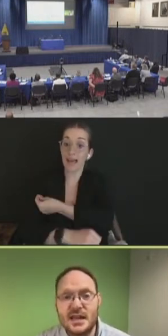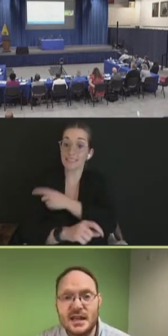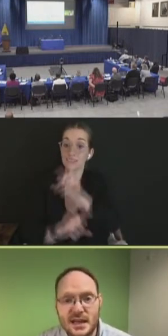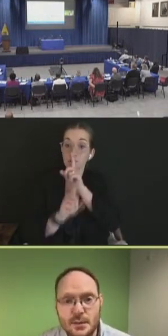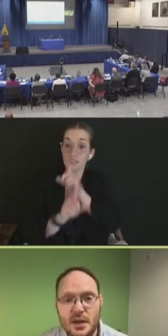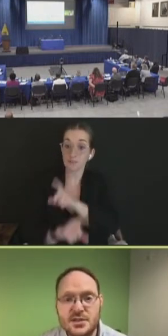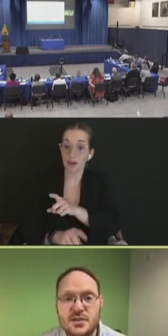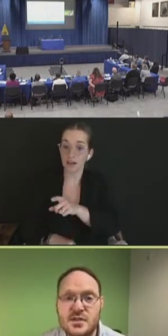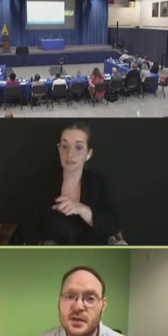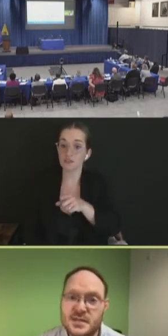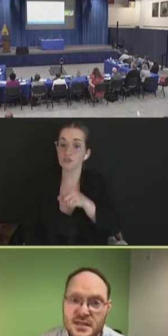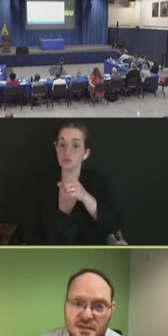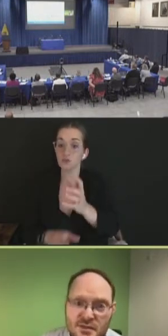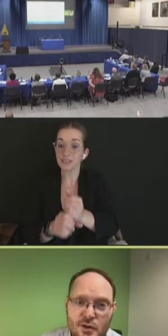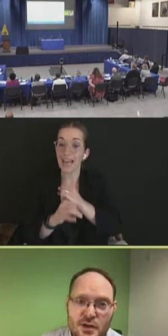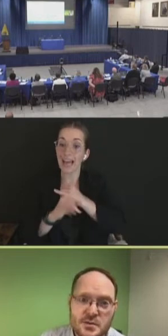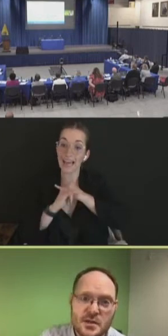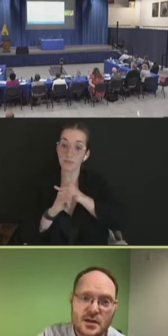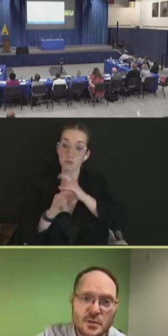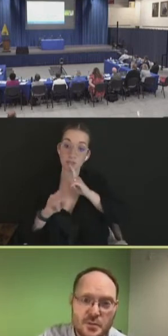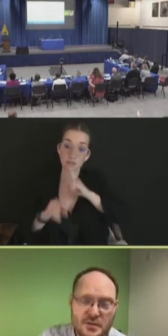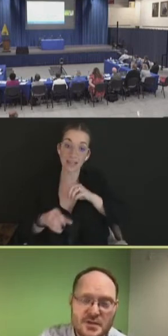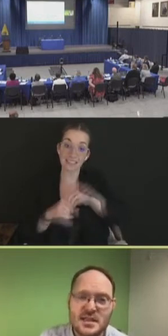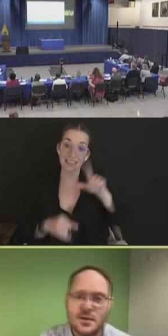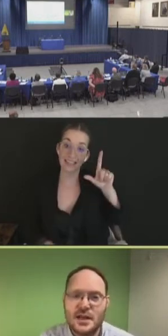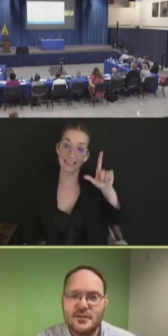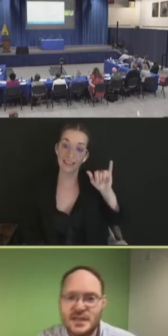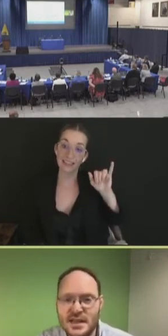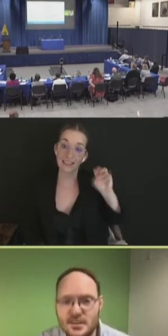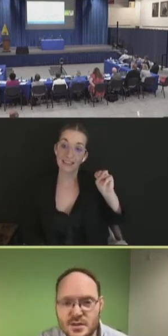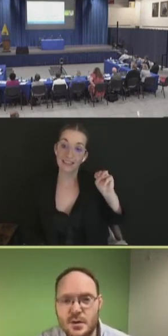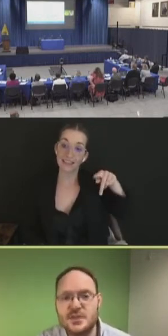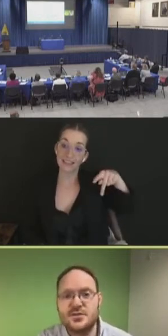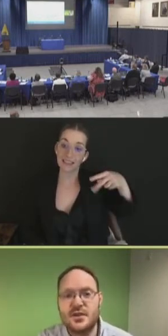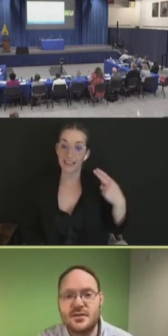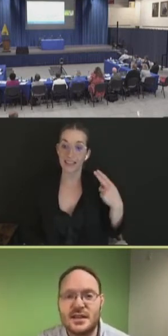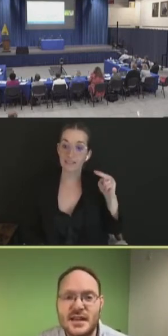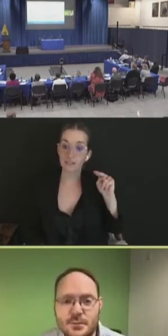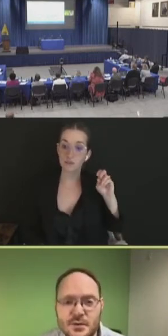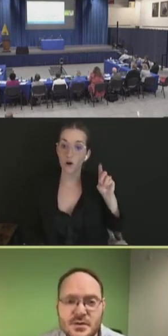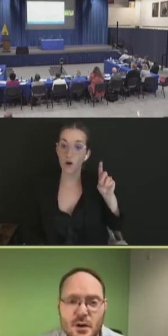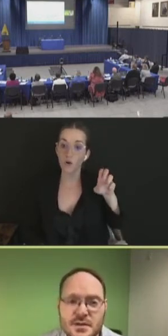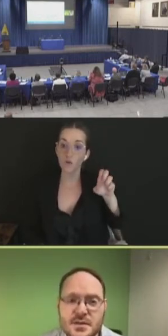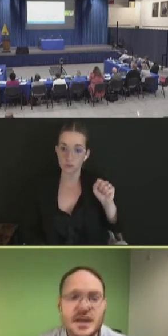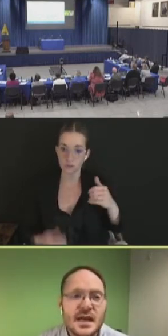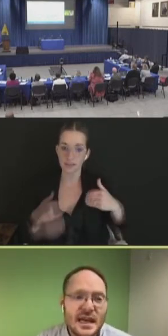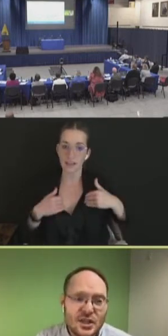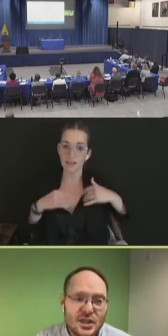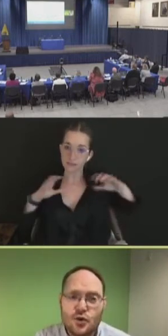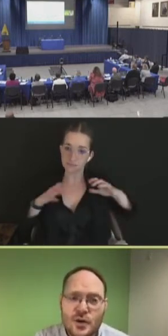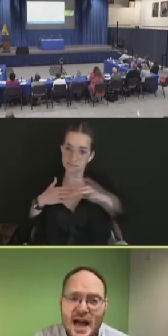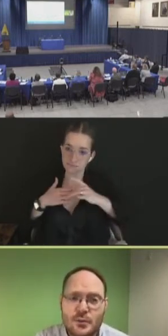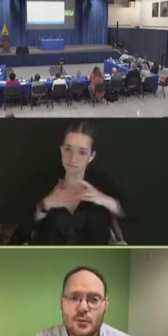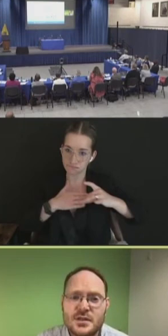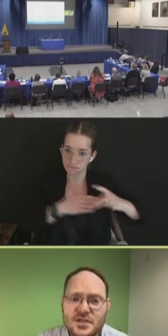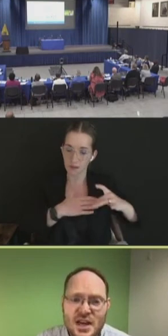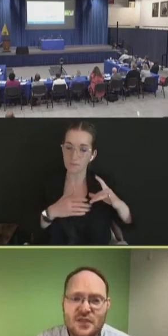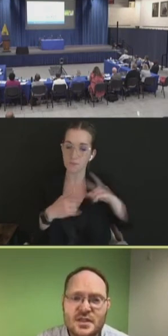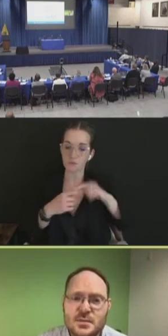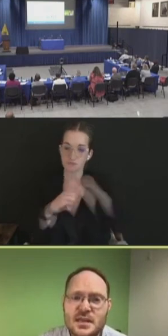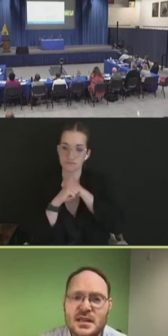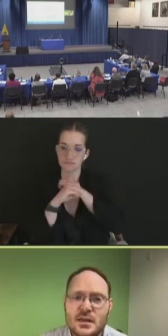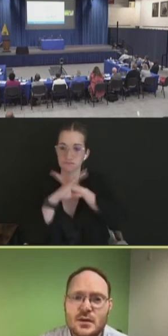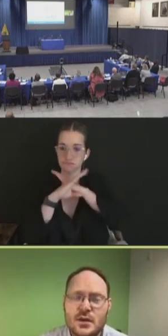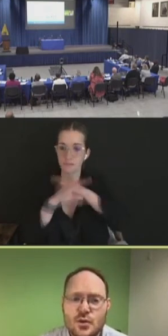up getting an immunological response in the lymph node, as we talked about previously, where you have the innate response driving adaptive response. In young animals,